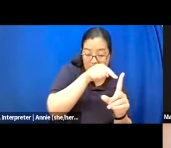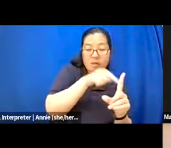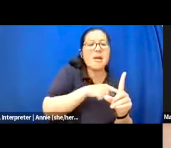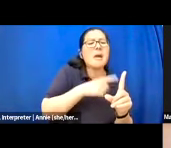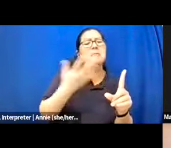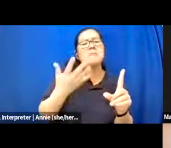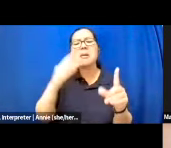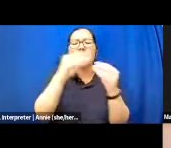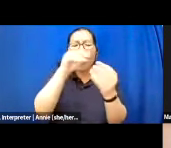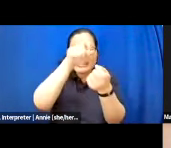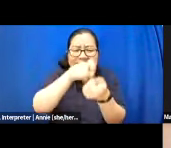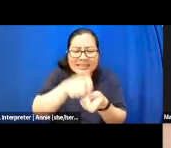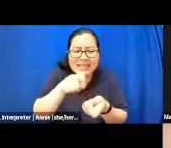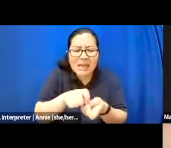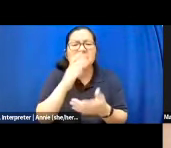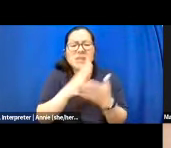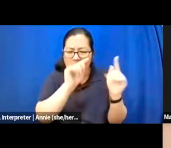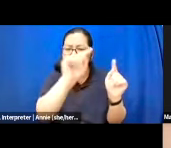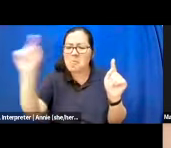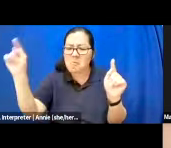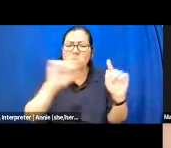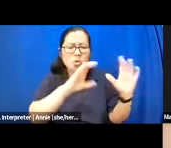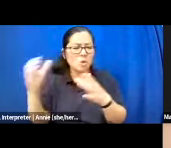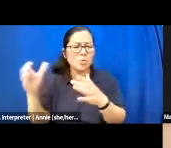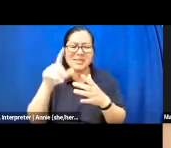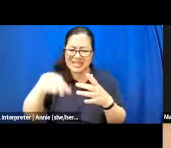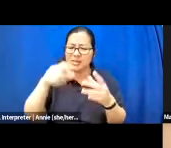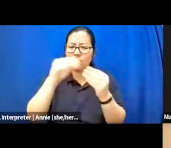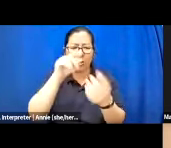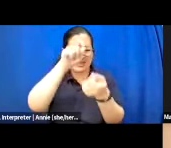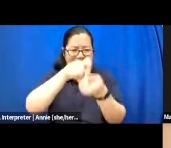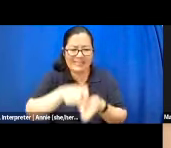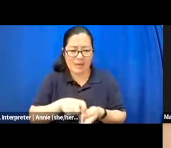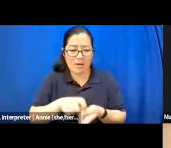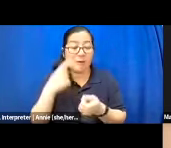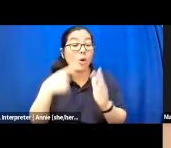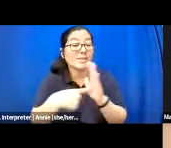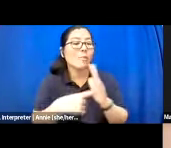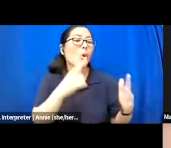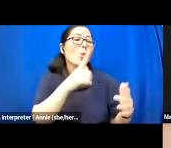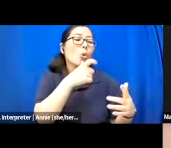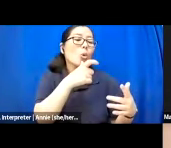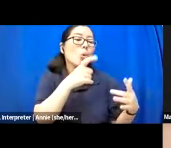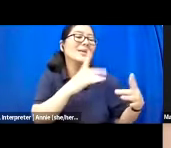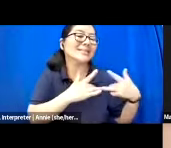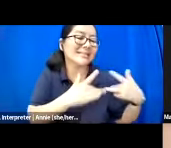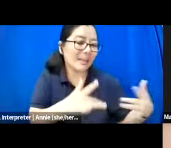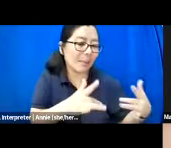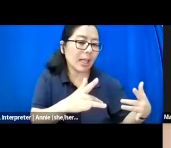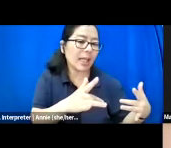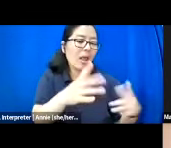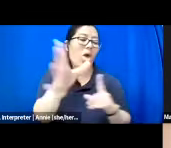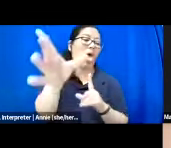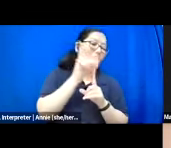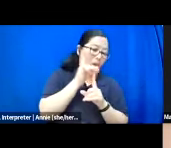for some people. More detailed meaning like who gets the problem, more women, more men,